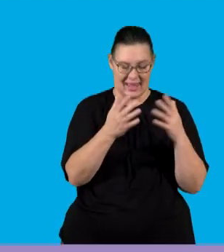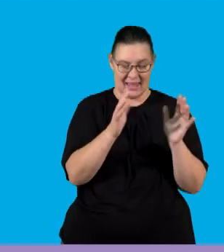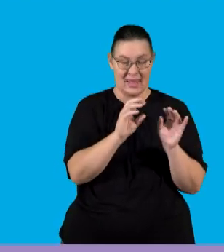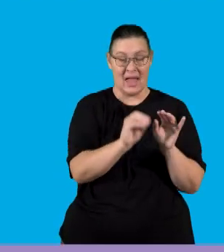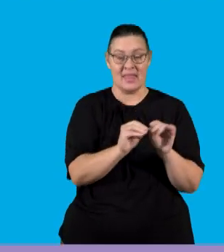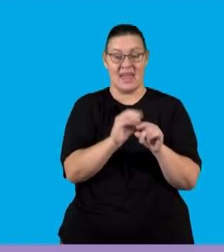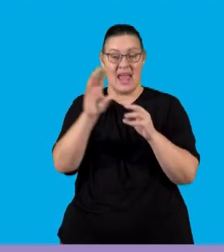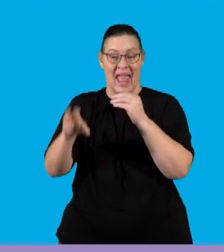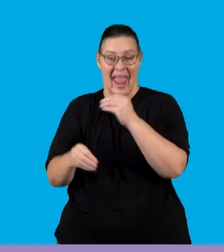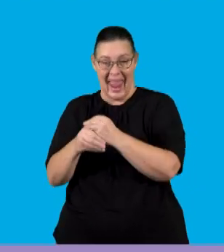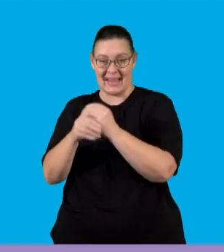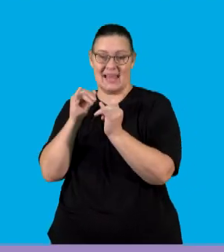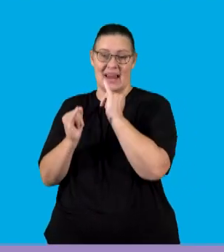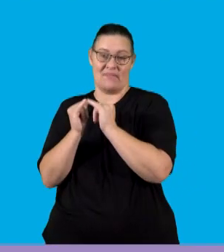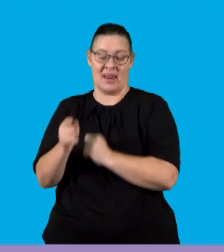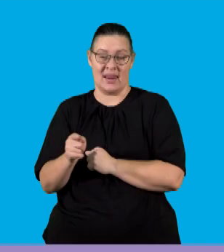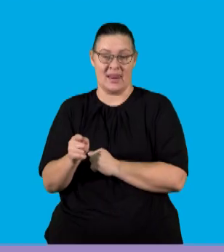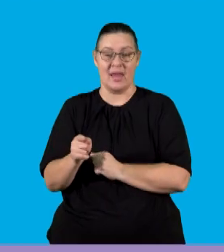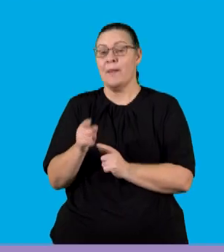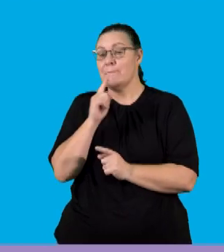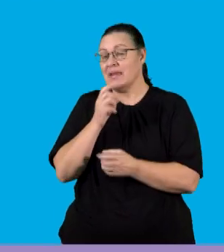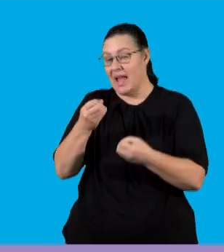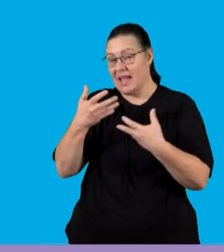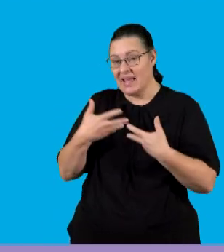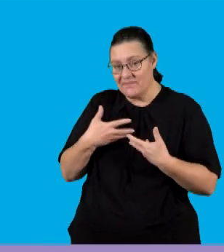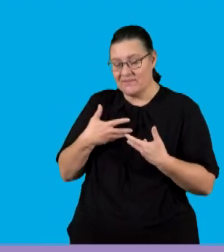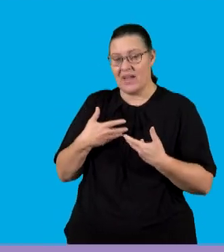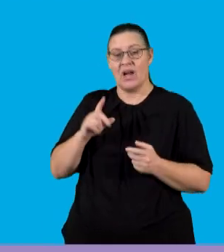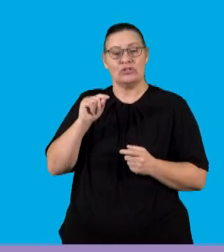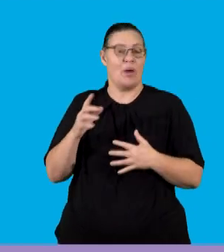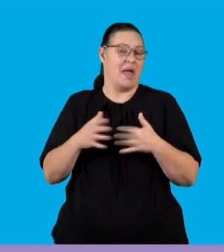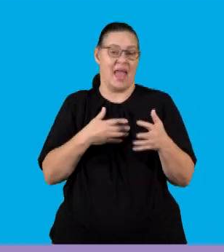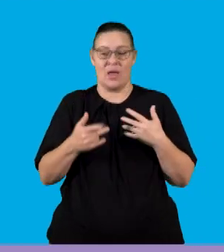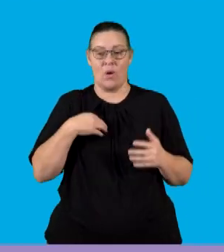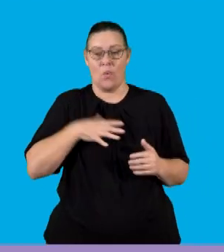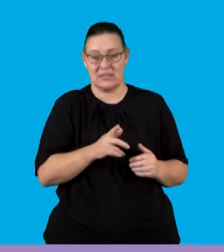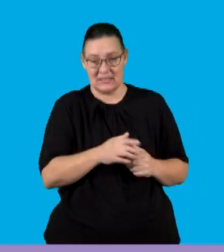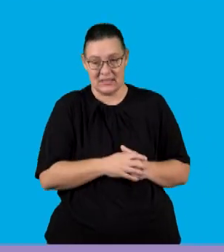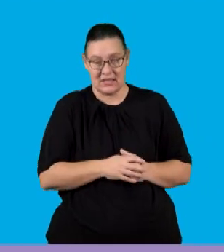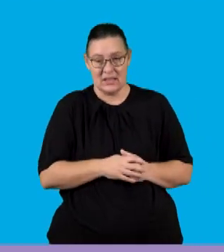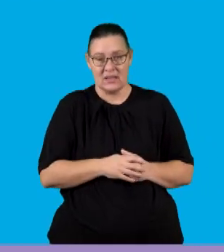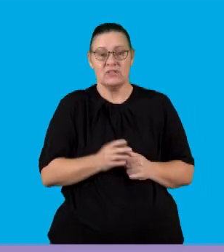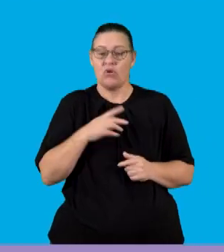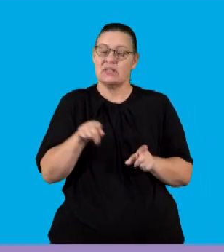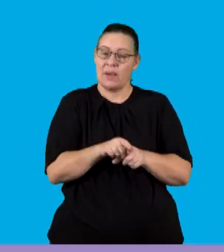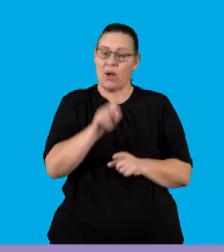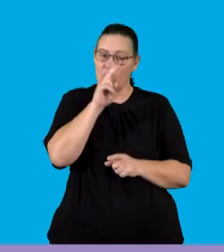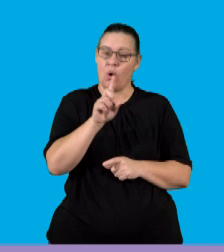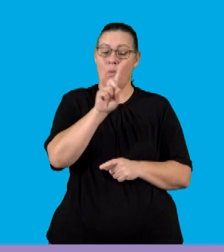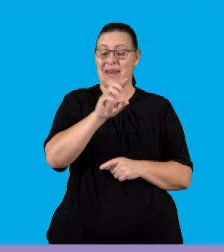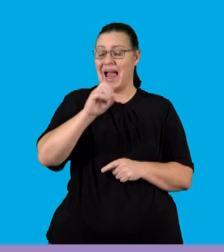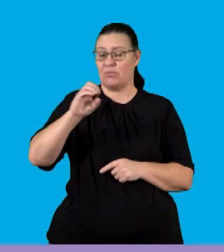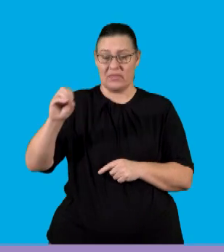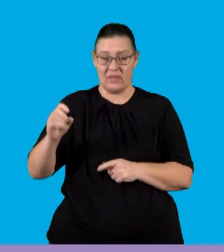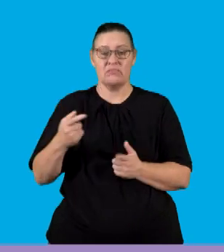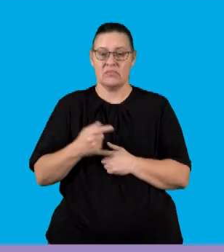and we are going to add 11, and that of course is going to give us any term that we are looking for. And in this case, since as well we are looking